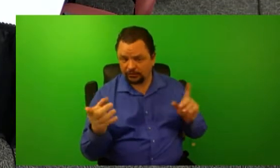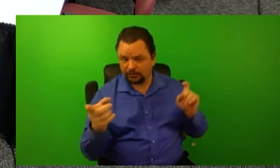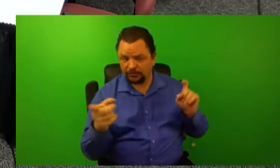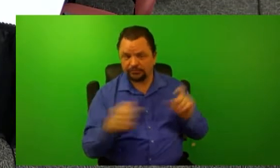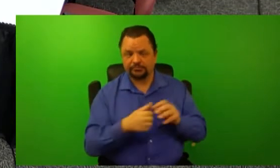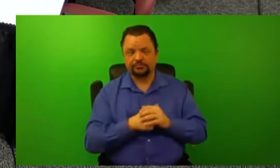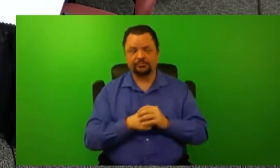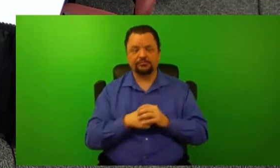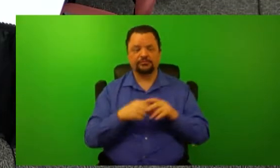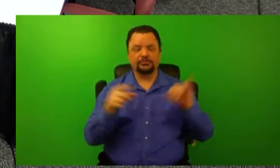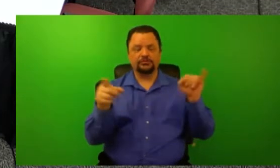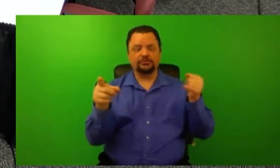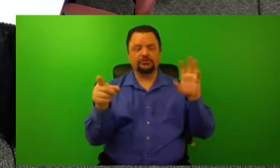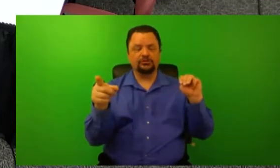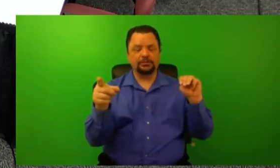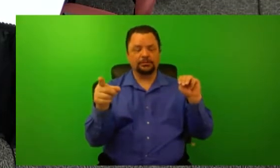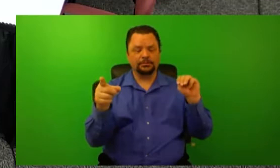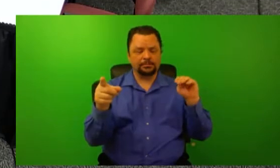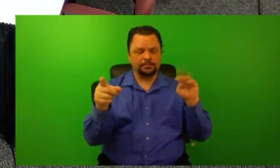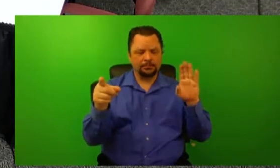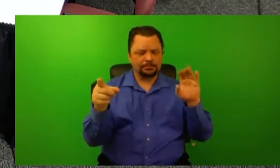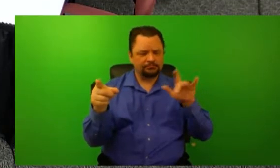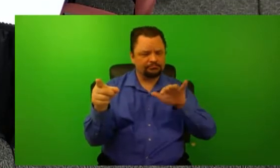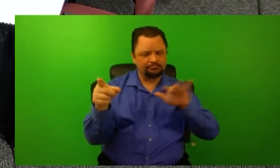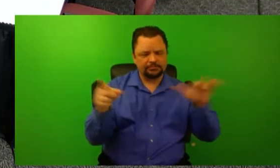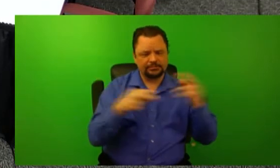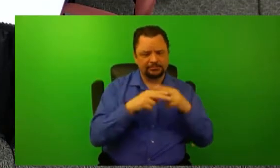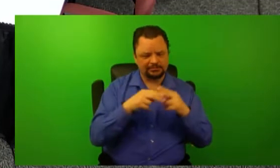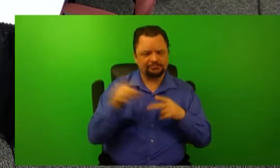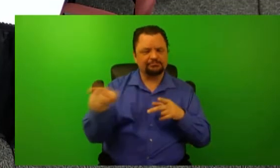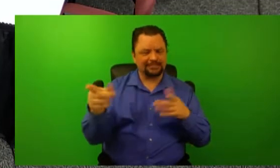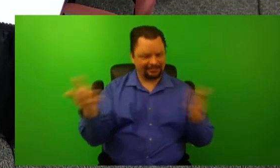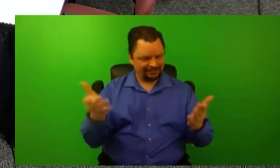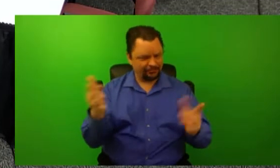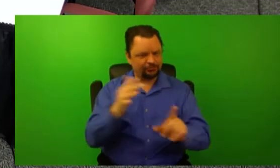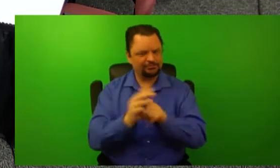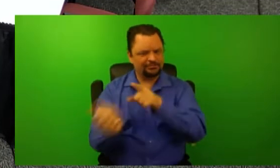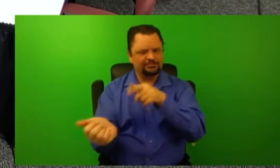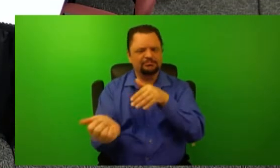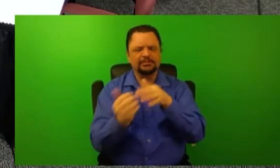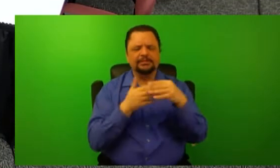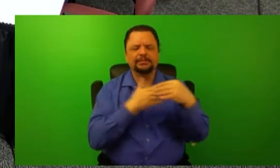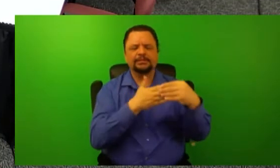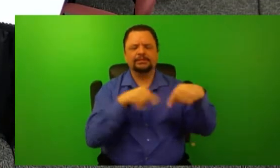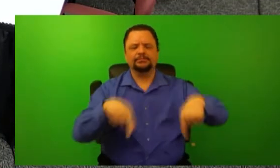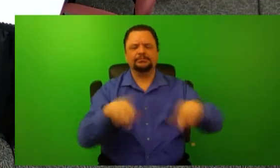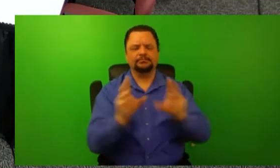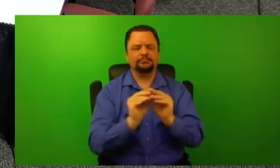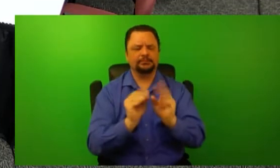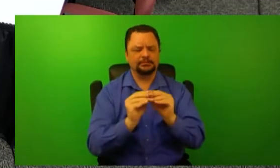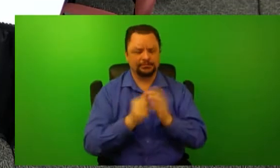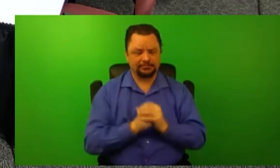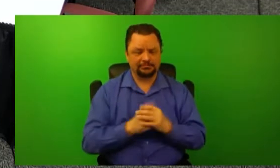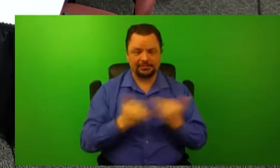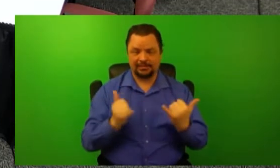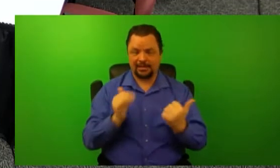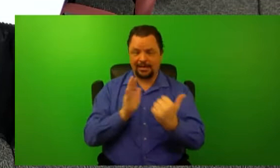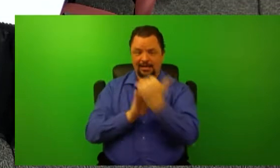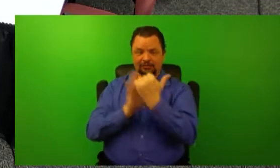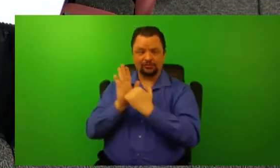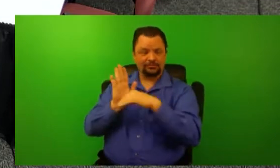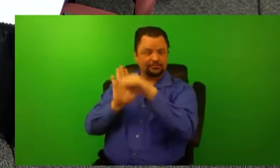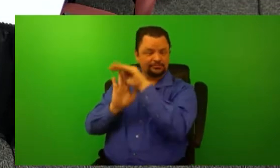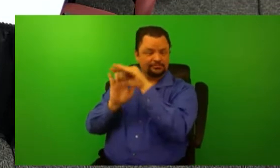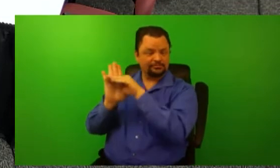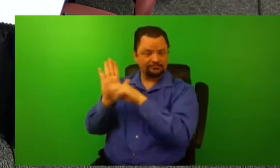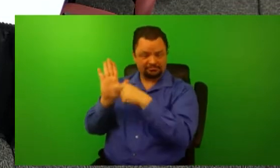obviously. And let's approve the agenda. And you've had a chance to see the agenda. There were copies